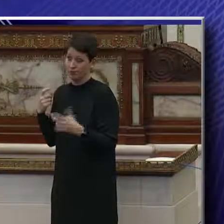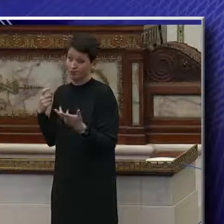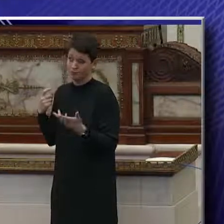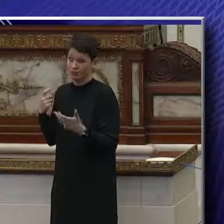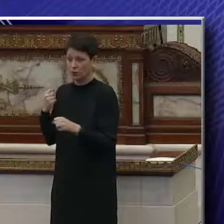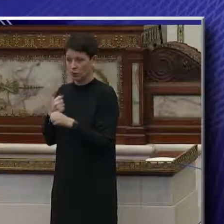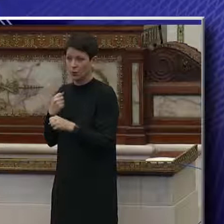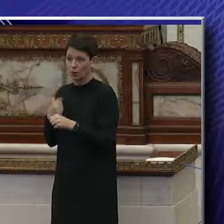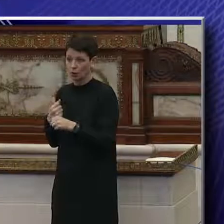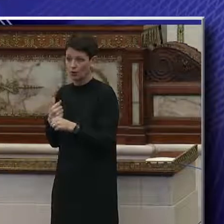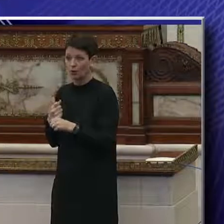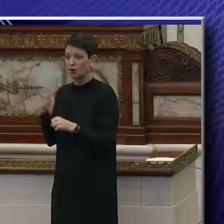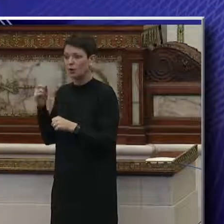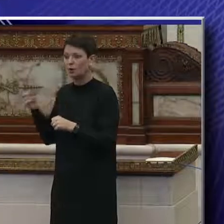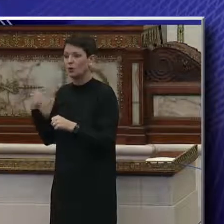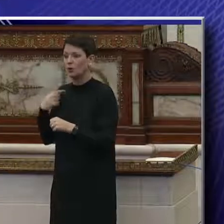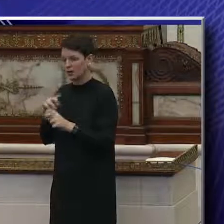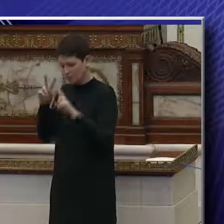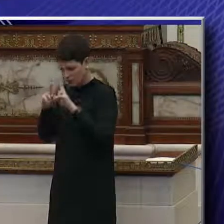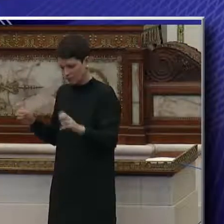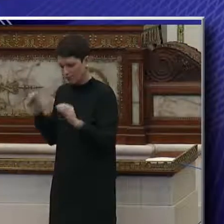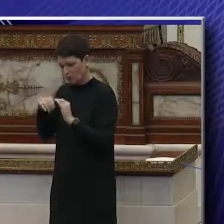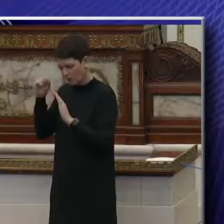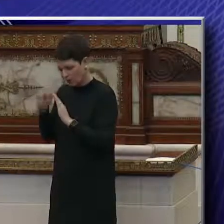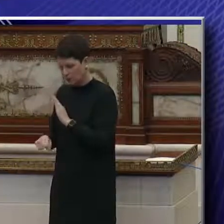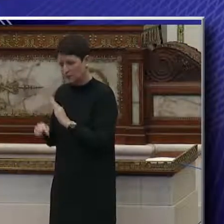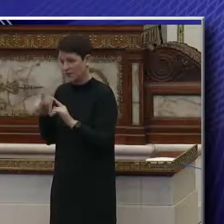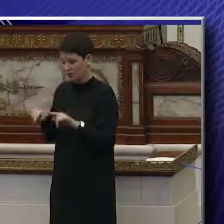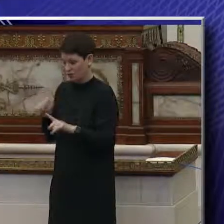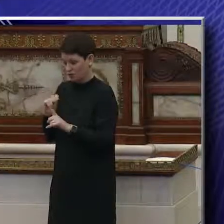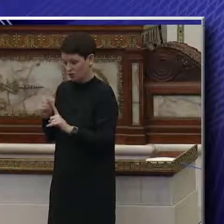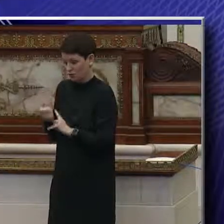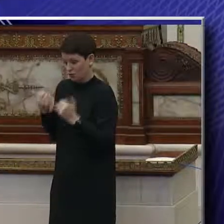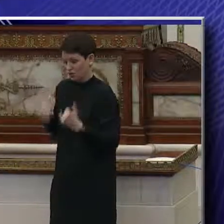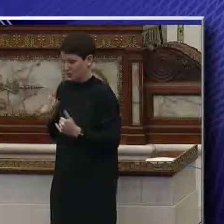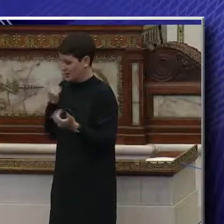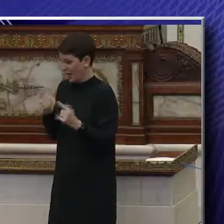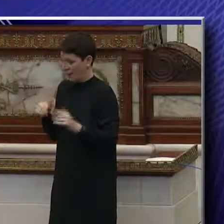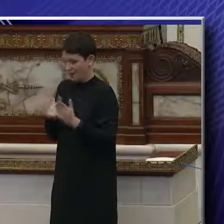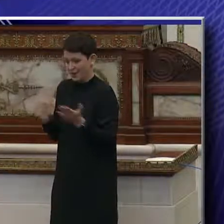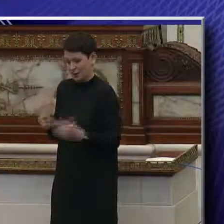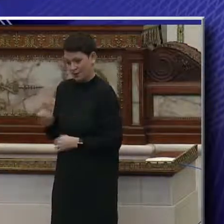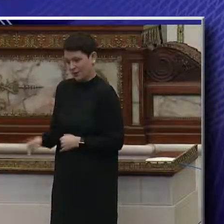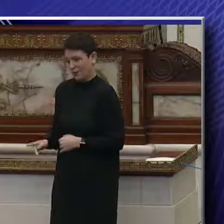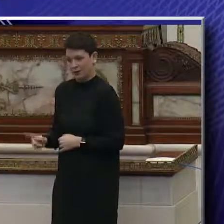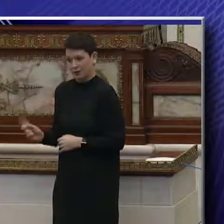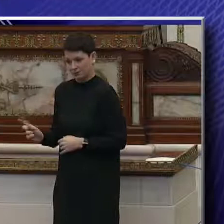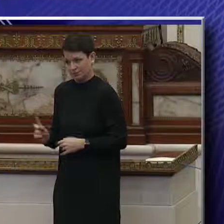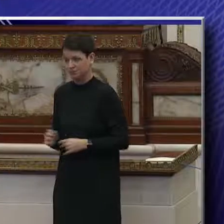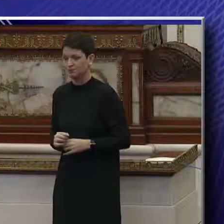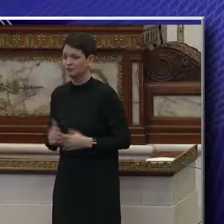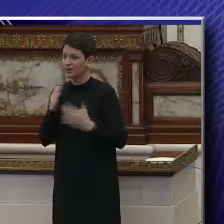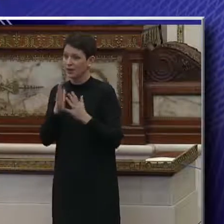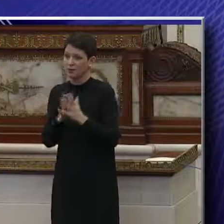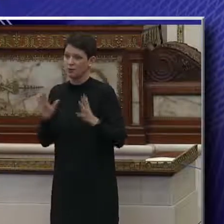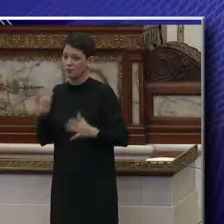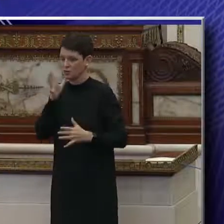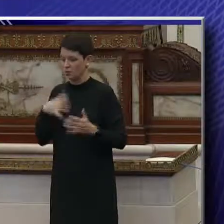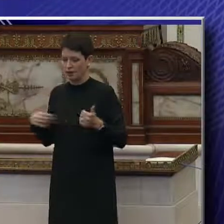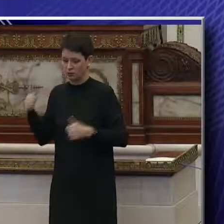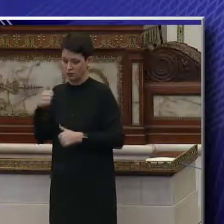work. We need to look at that and make sure that this current situation does not happen again here in Philadelphia. Thank you so much, Madam